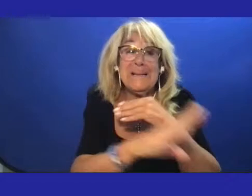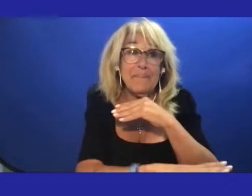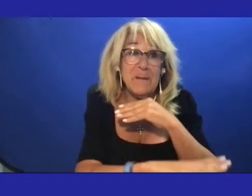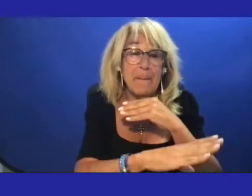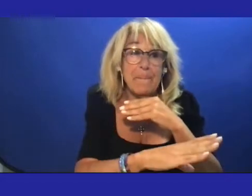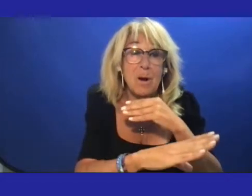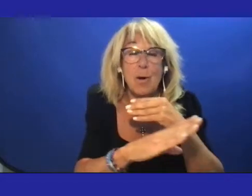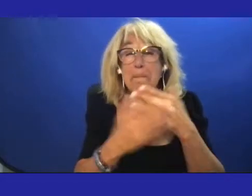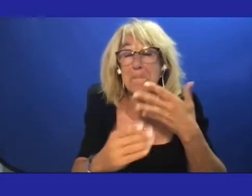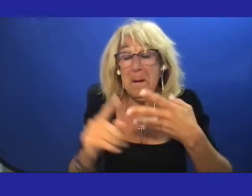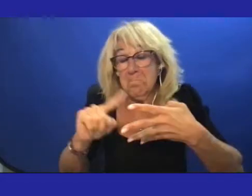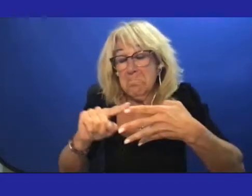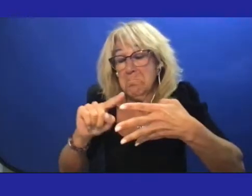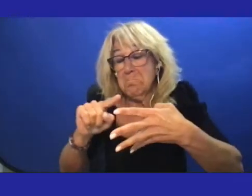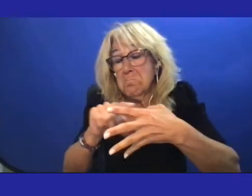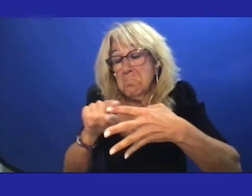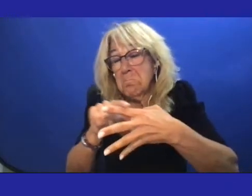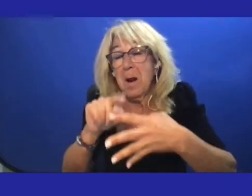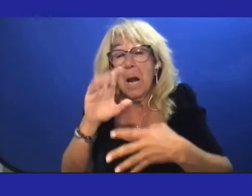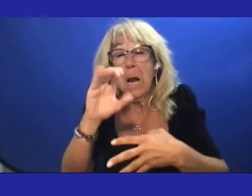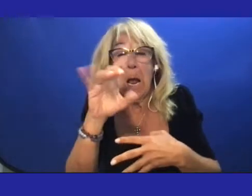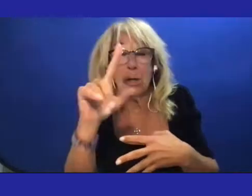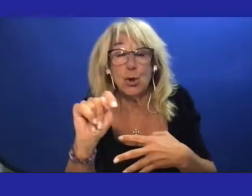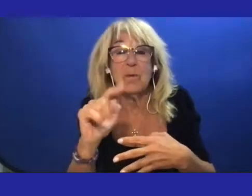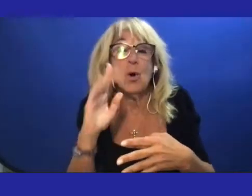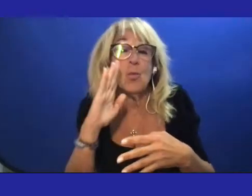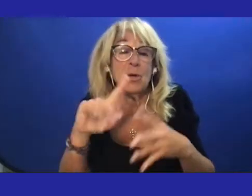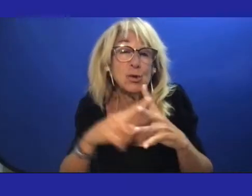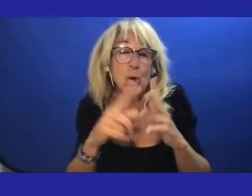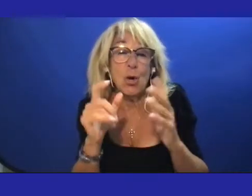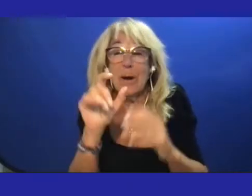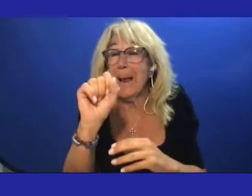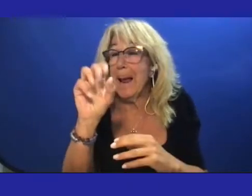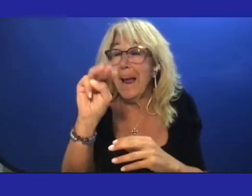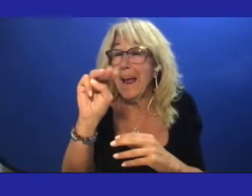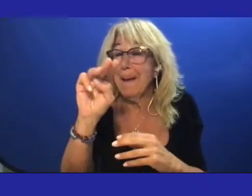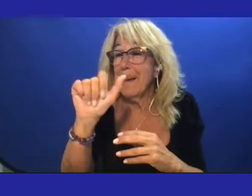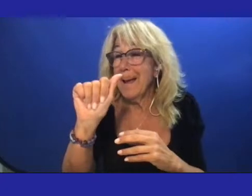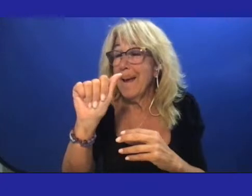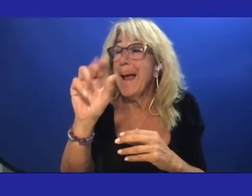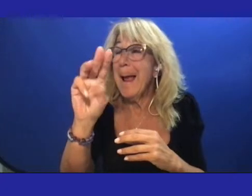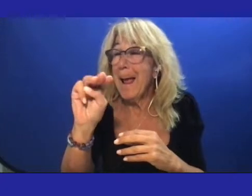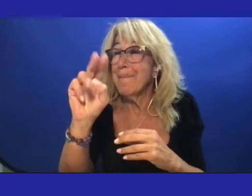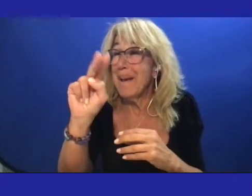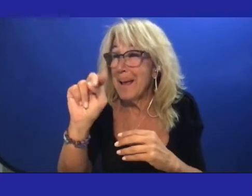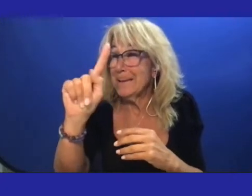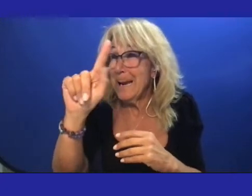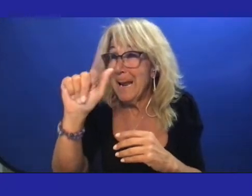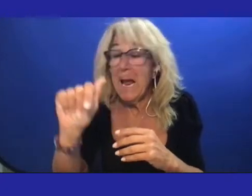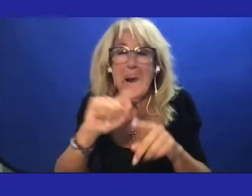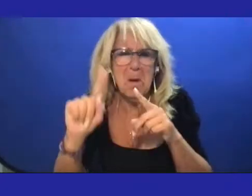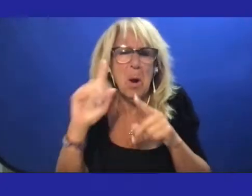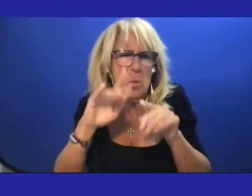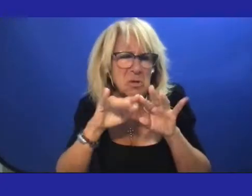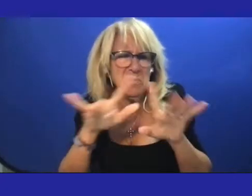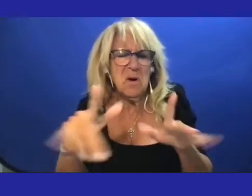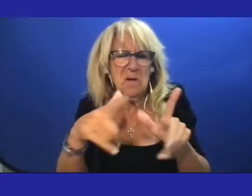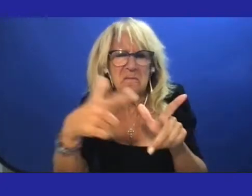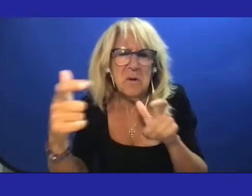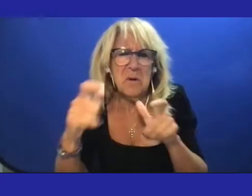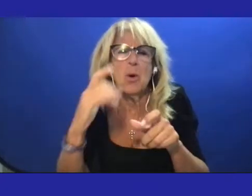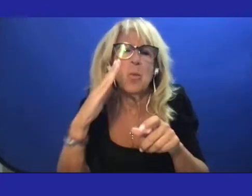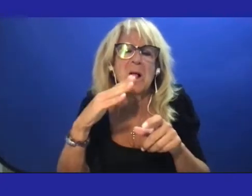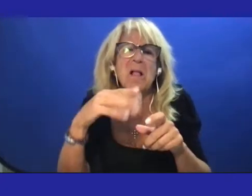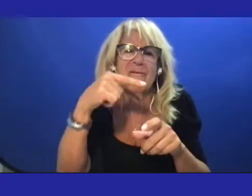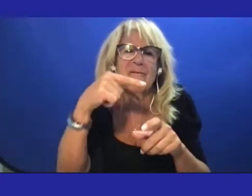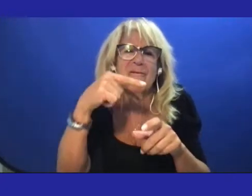with Dr. M&PA, but we will spread that quickly across the entire area. And we will have quarterly reviews for the first 3 years, and then I